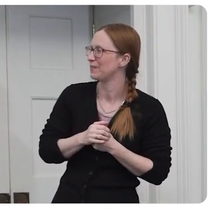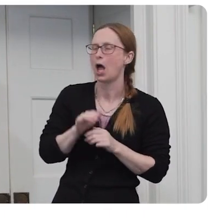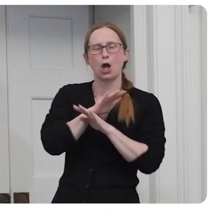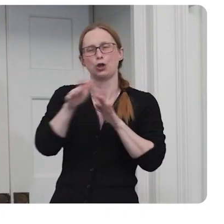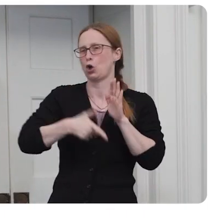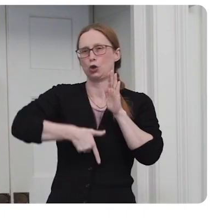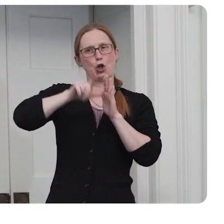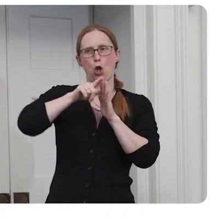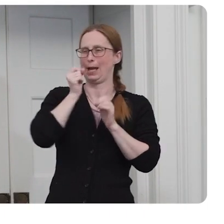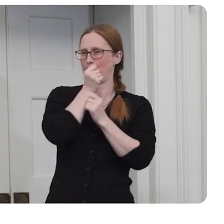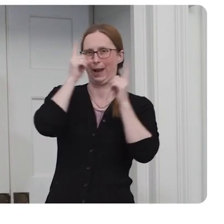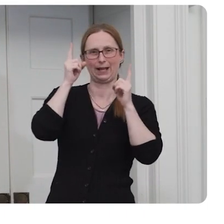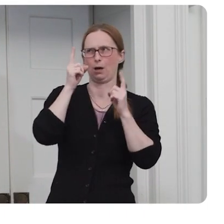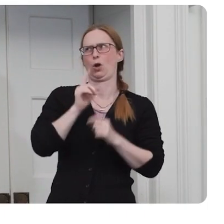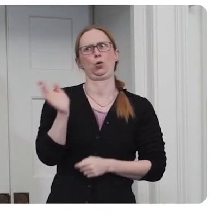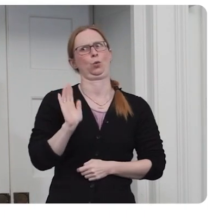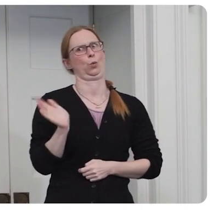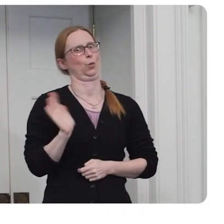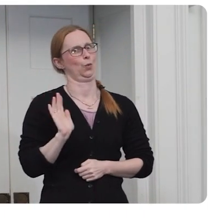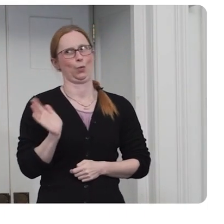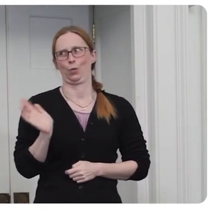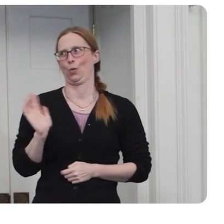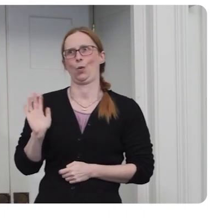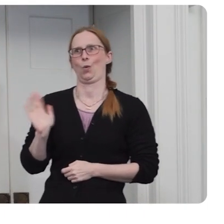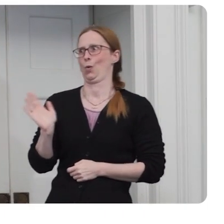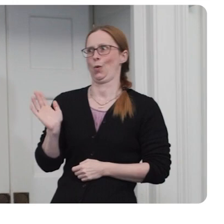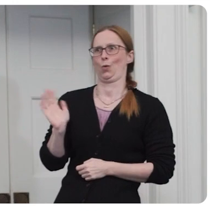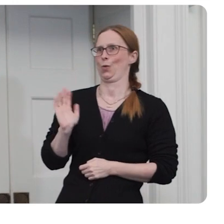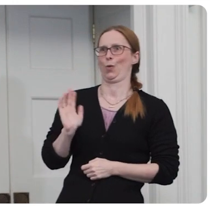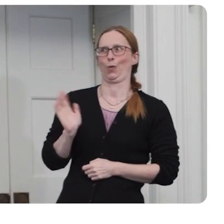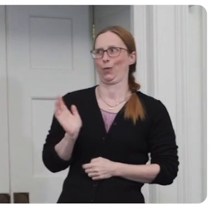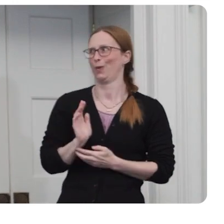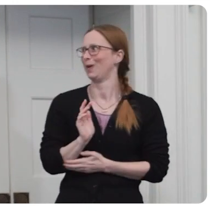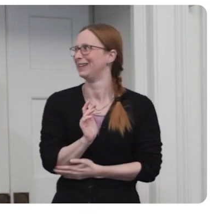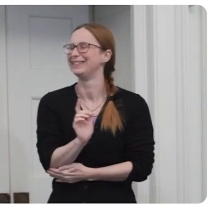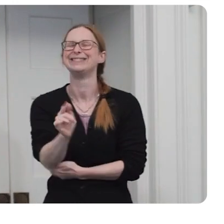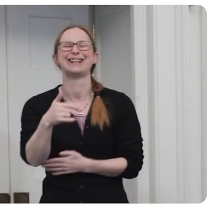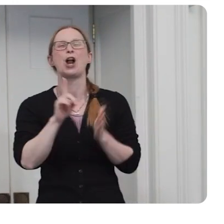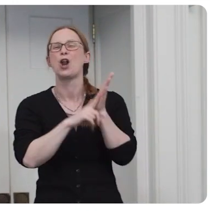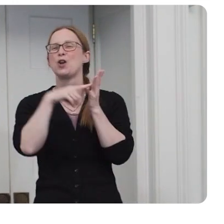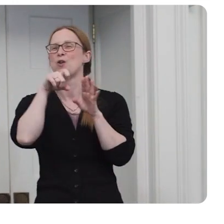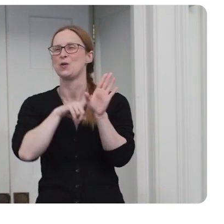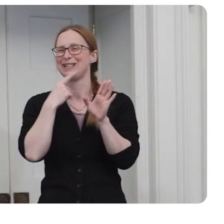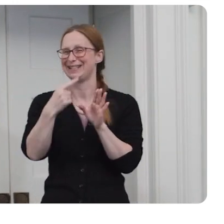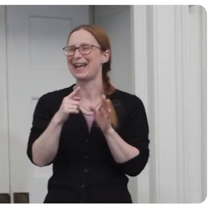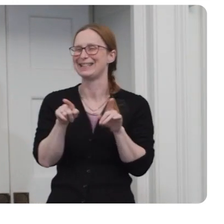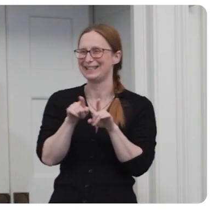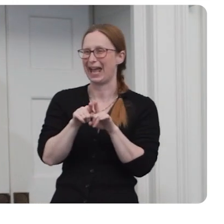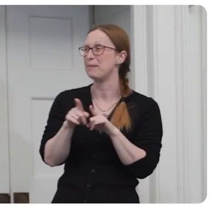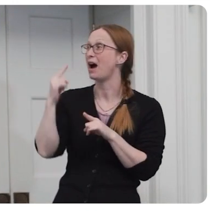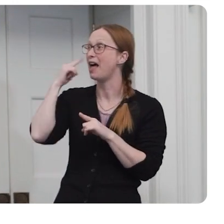back You're not an early riser, are you? Oh, no, I'm not an early riser. Johnny I'm not